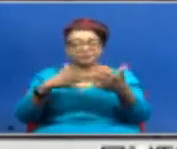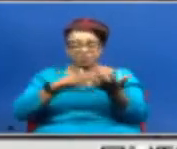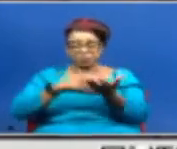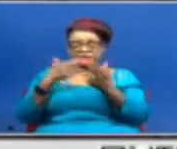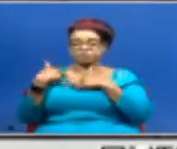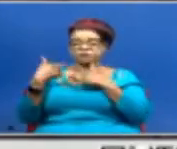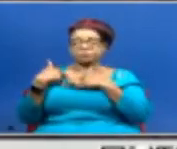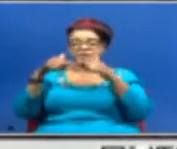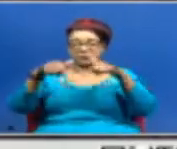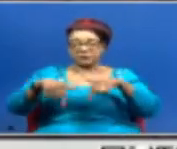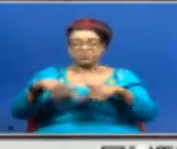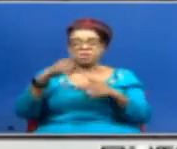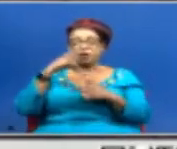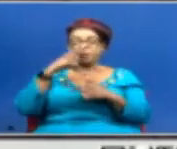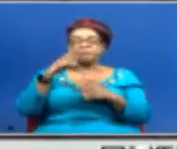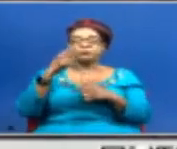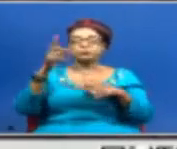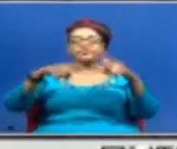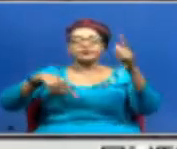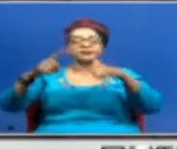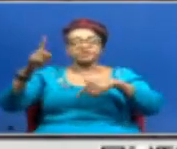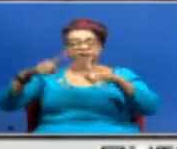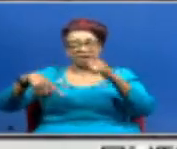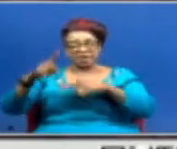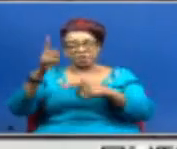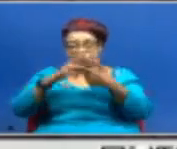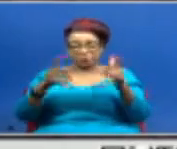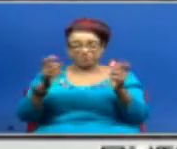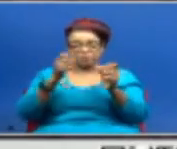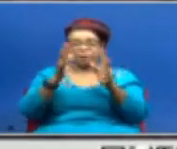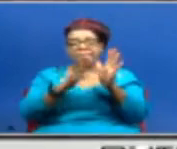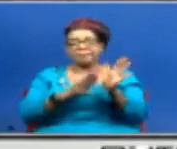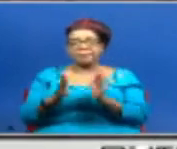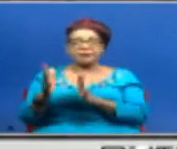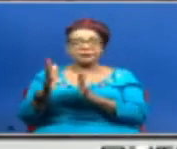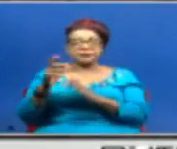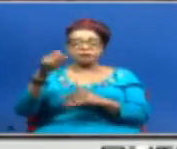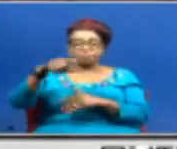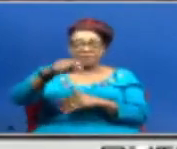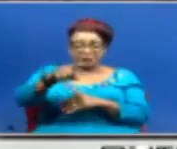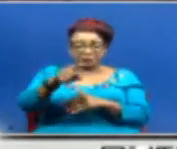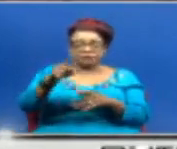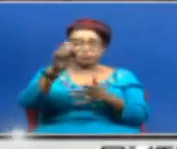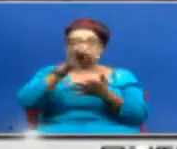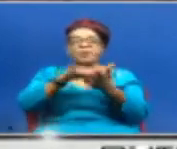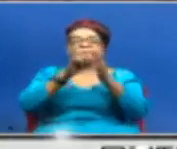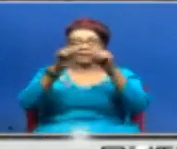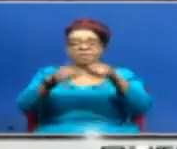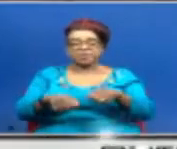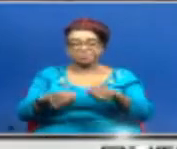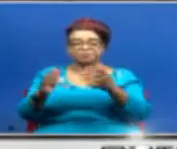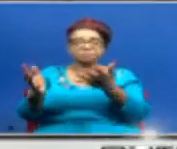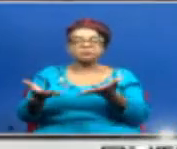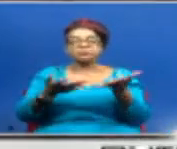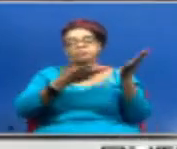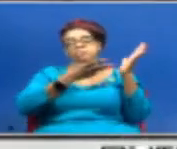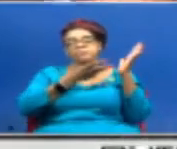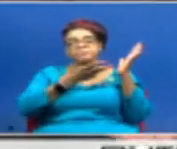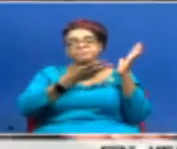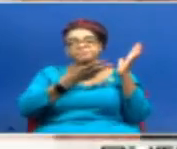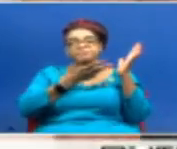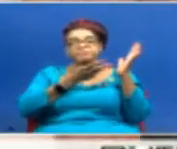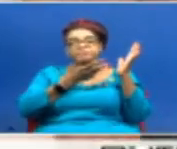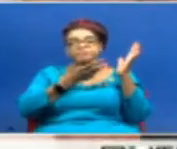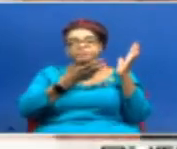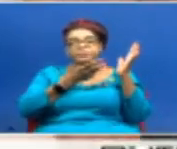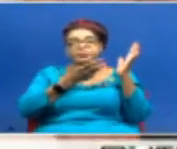hapa nyumbani to diversify ile maneno tunapanda ili tuweze tukabeba hizi mimea kutoka hapa ifike